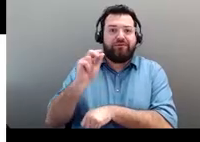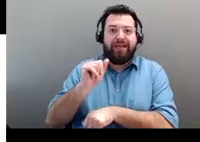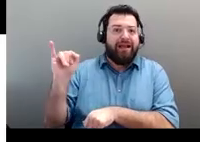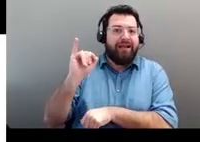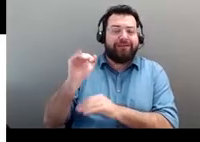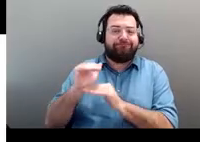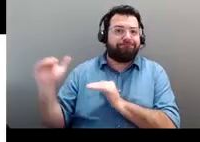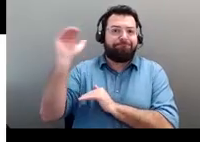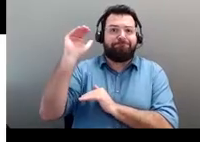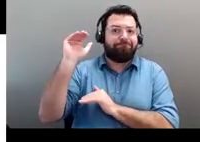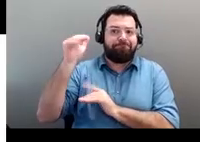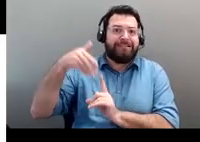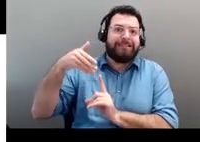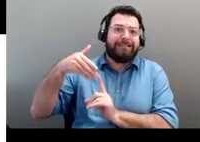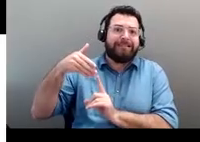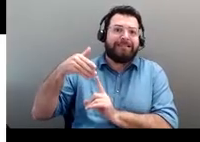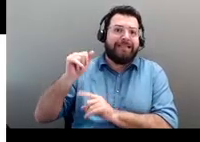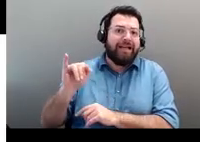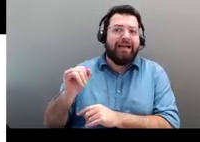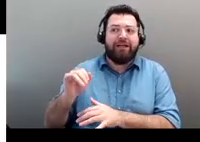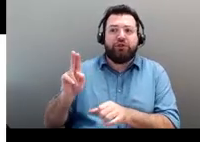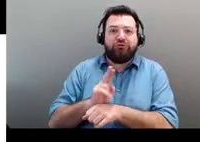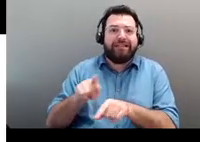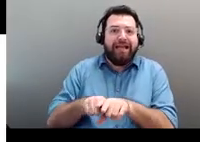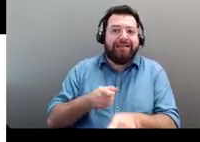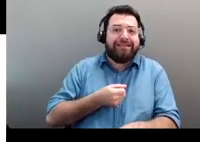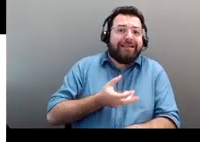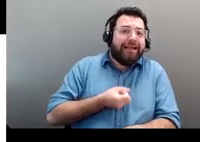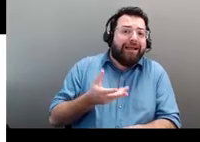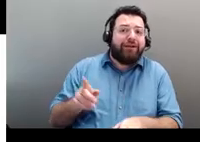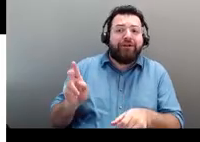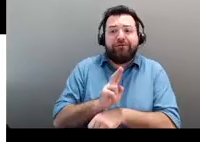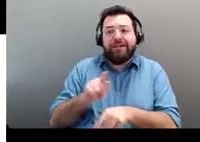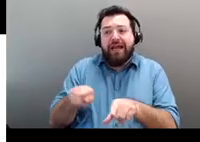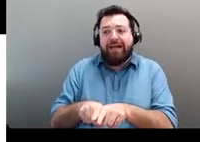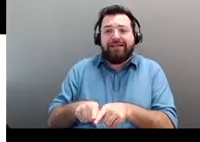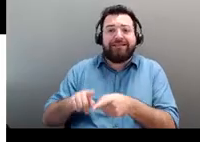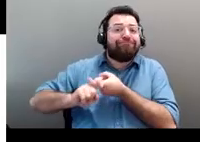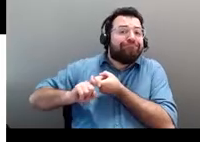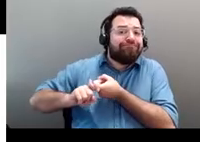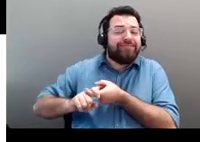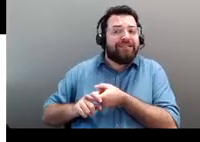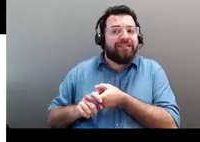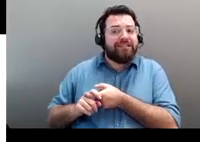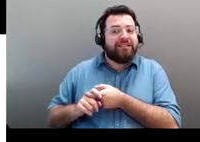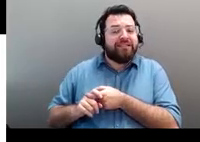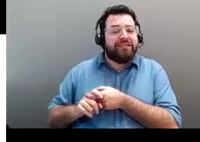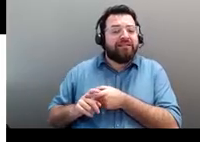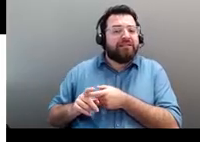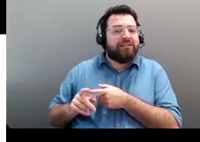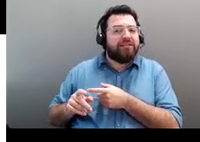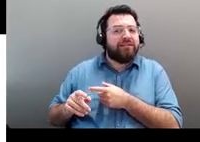excessively and who use it as a companion. Um, there's no judgment,